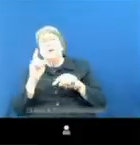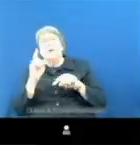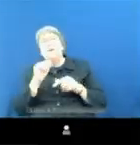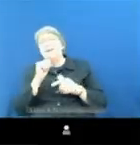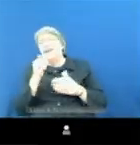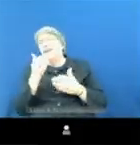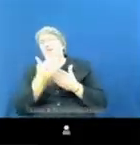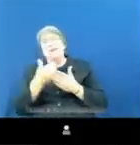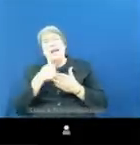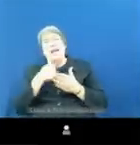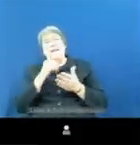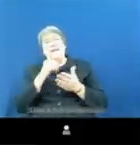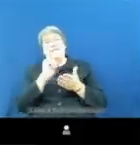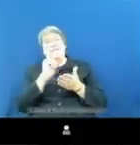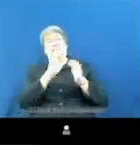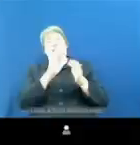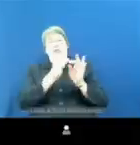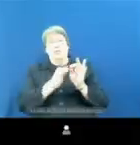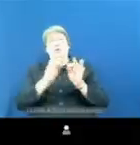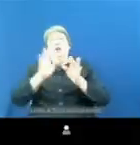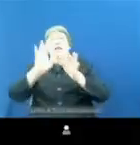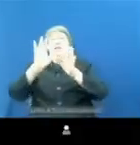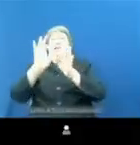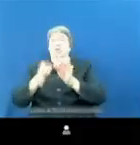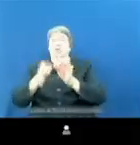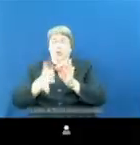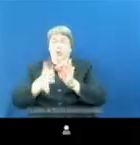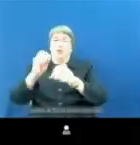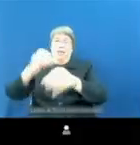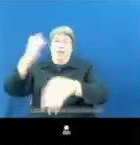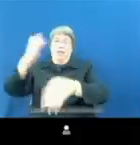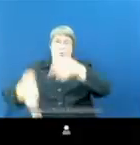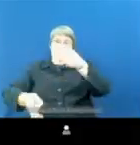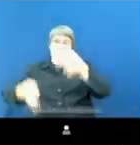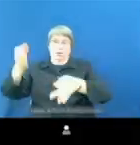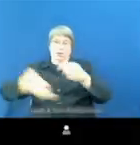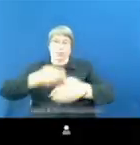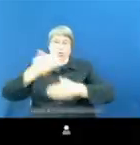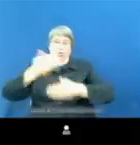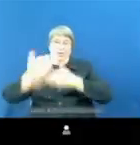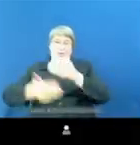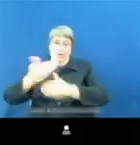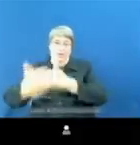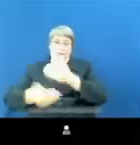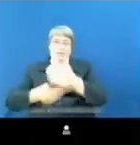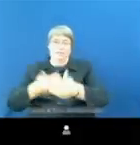interpreter also interpreting the proceedings. Right? So there are certain